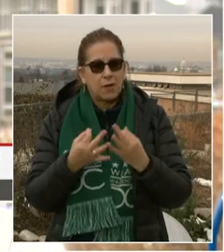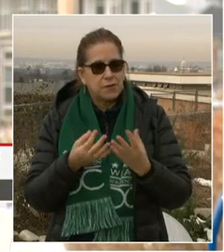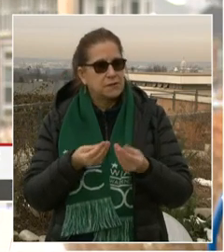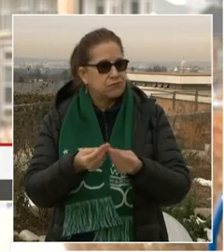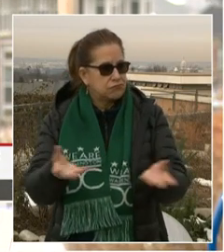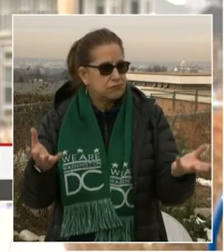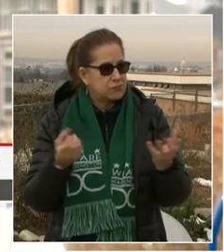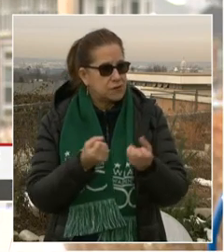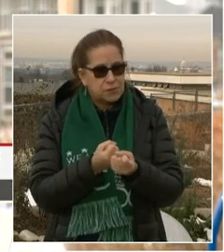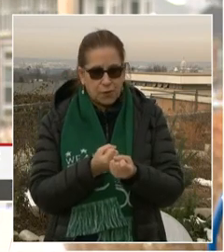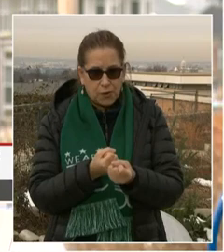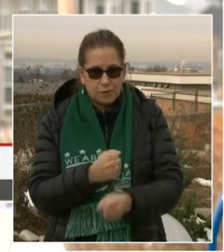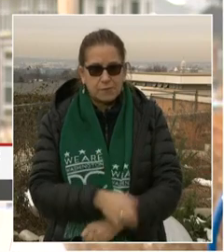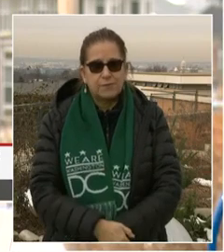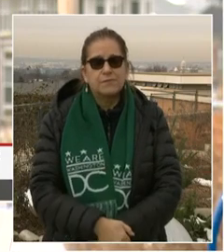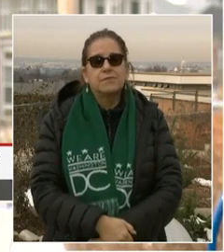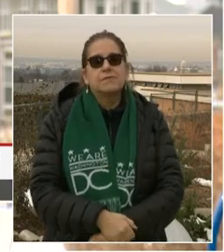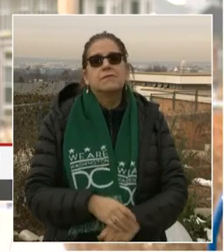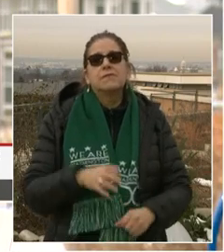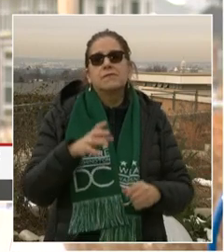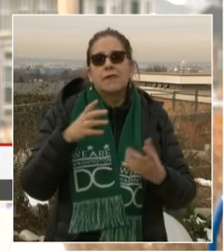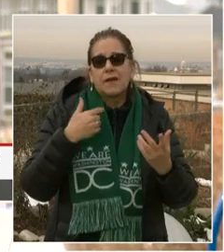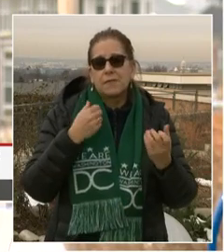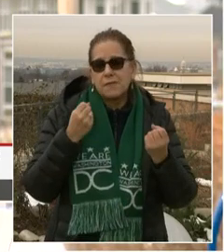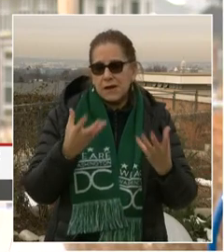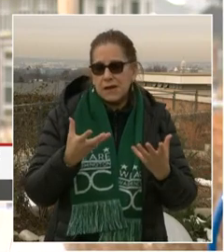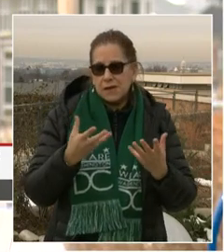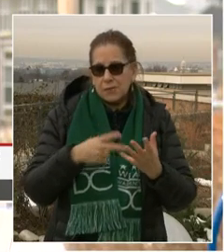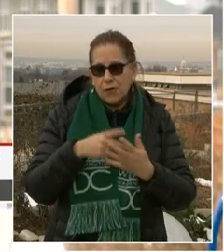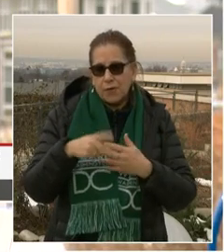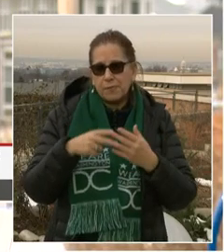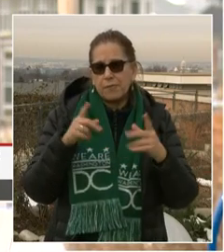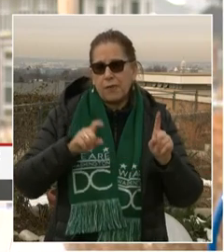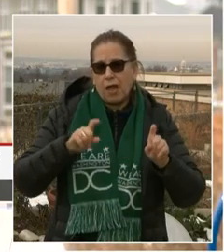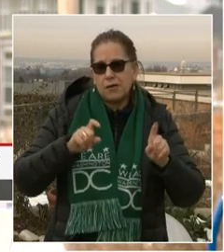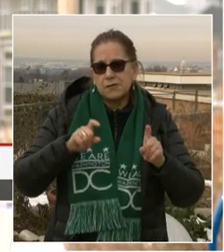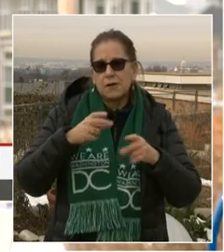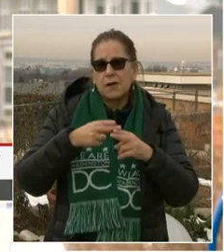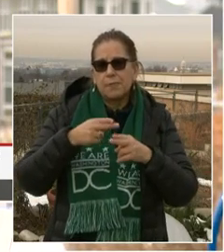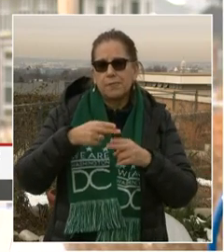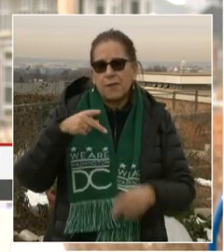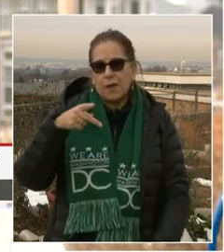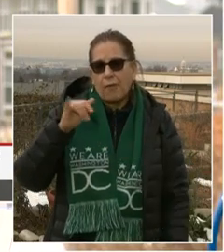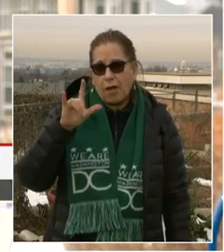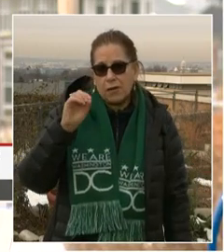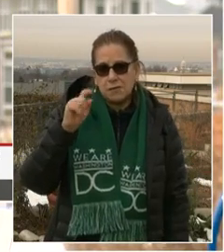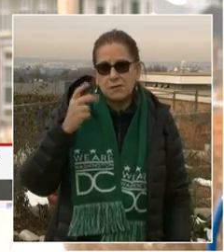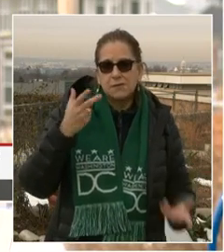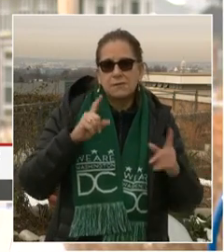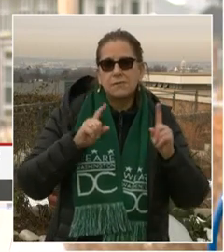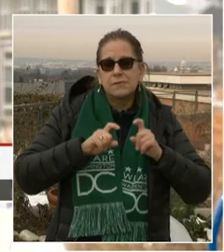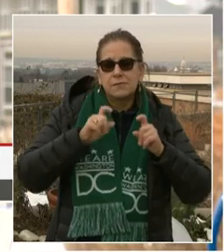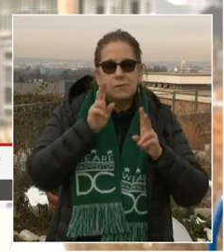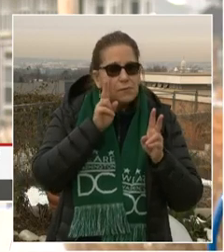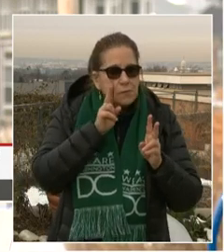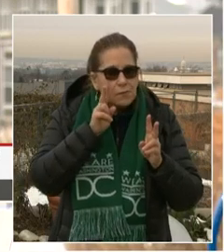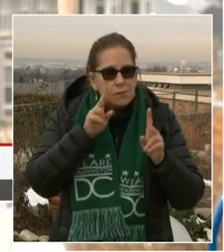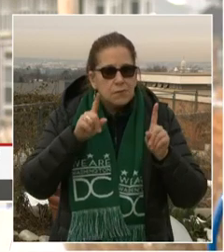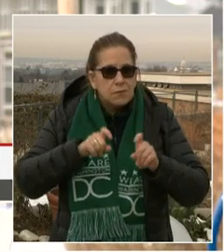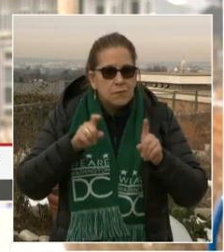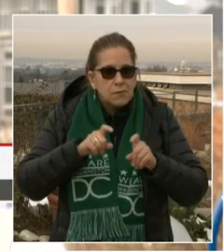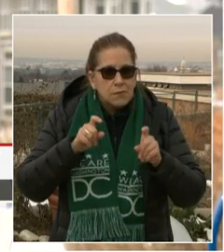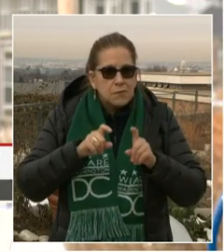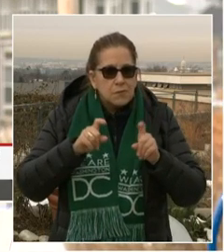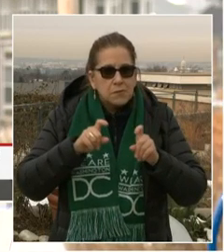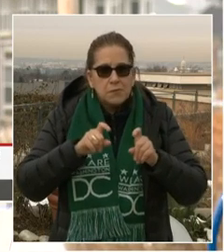we emphasize pilot because we want to understand the effect of cash assistance, that is unrestricted cash assistance, so